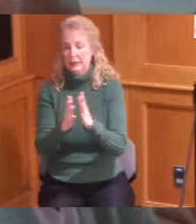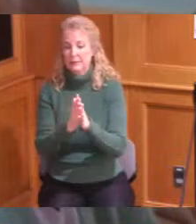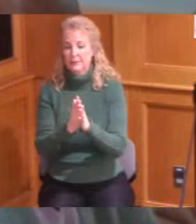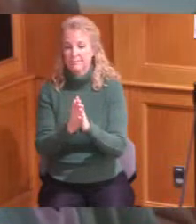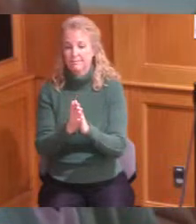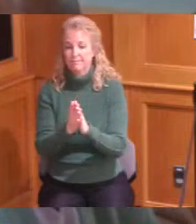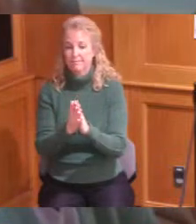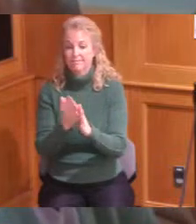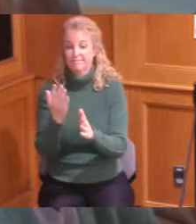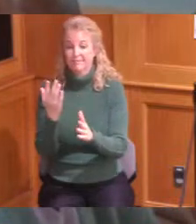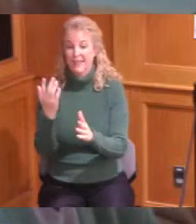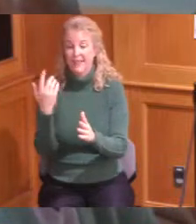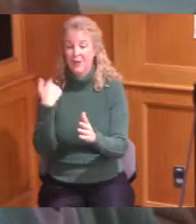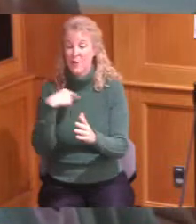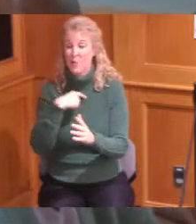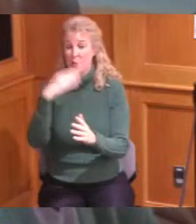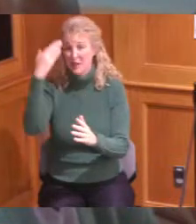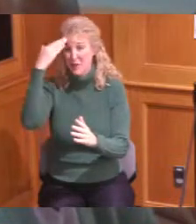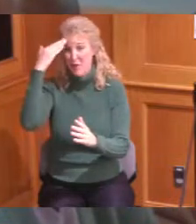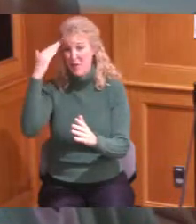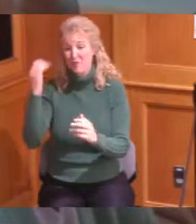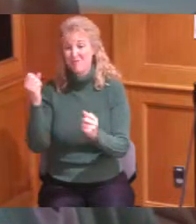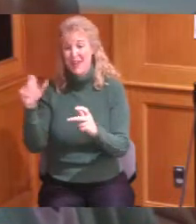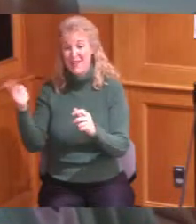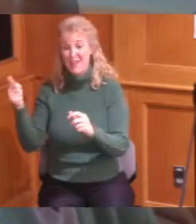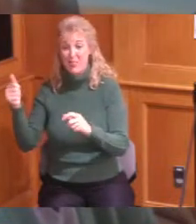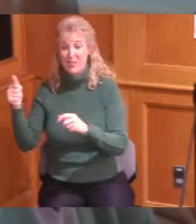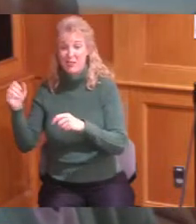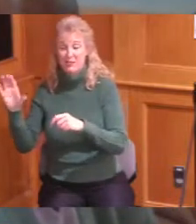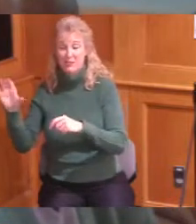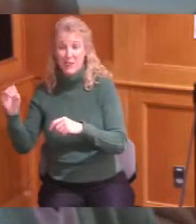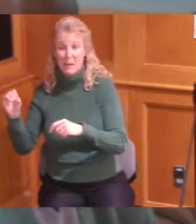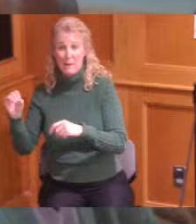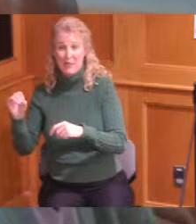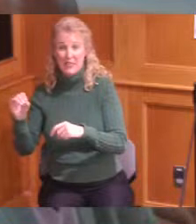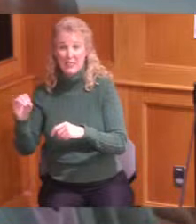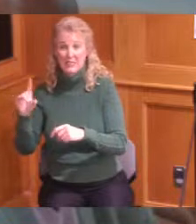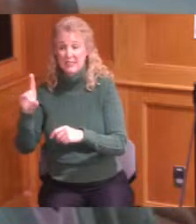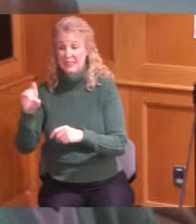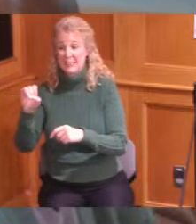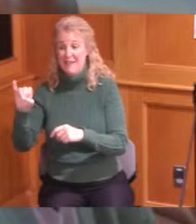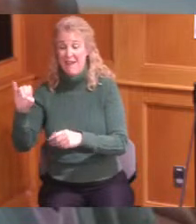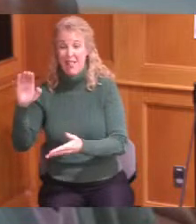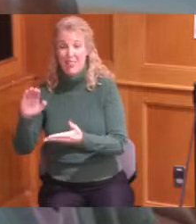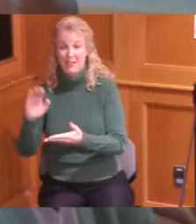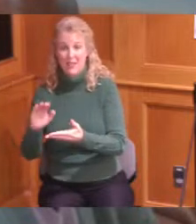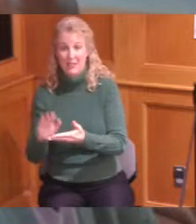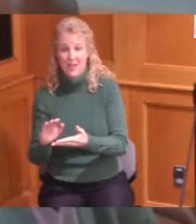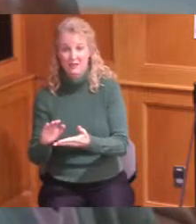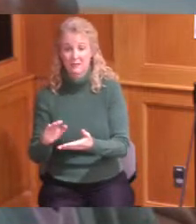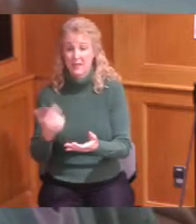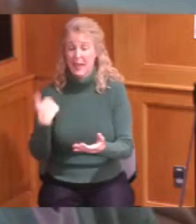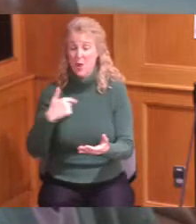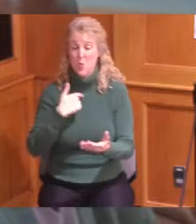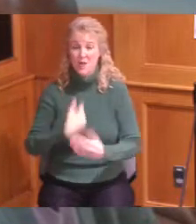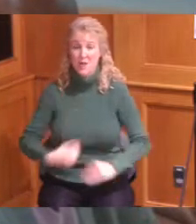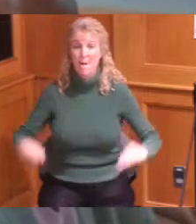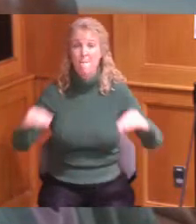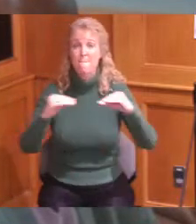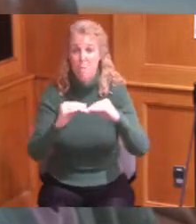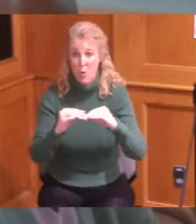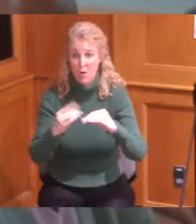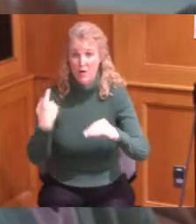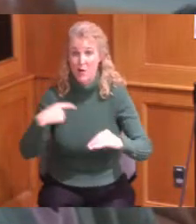we're forging forward. We're committed to it. We have a staff involved that is dedicated to